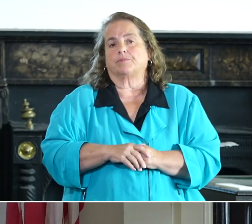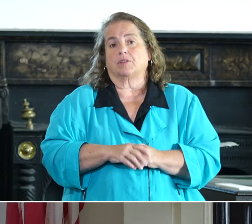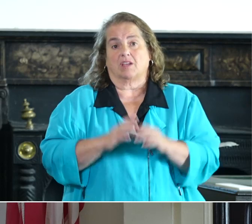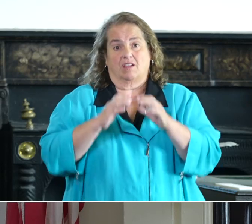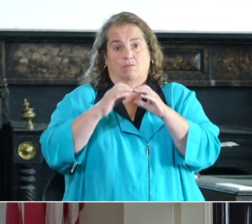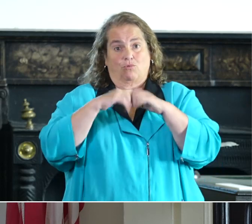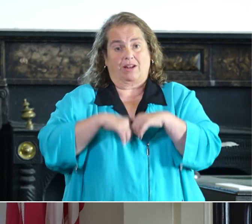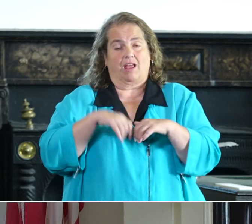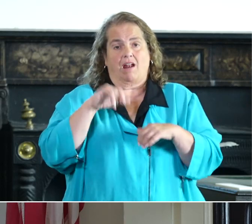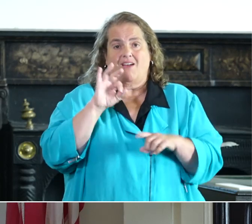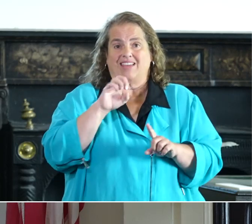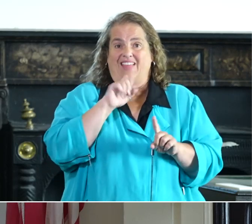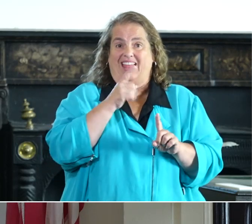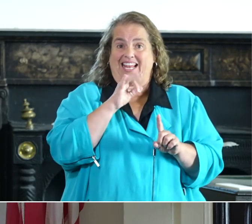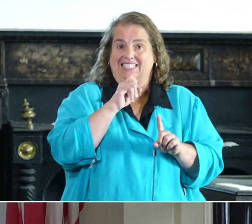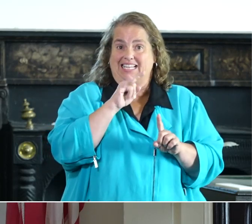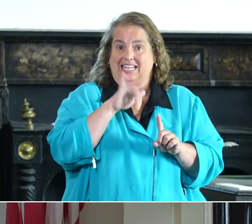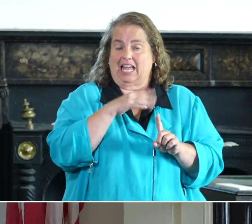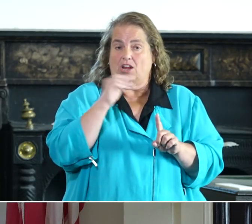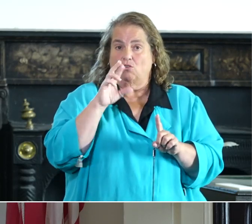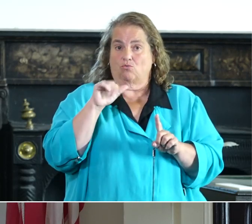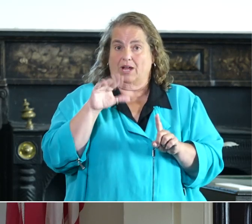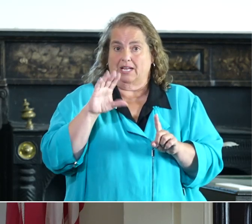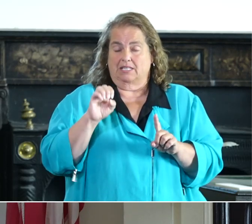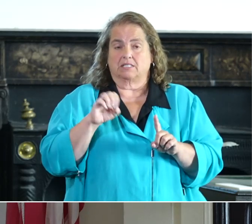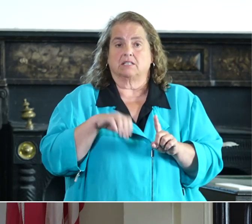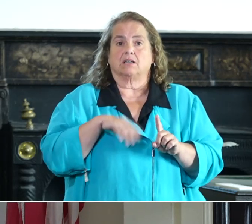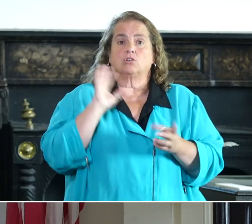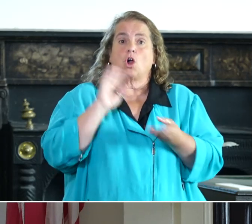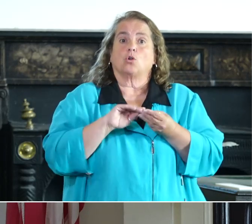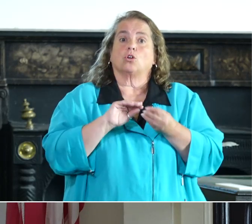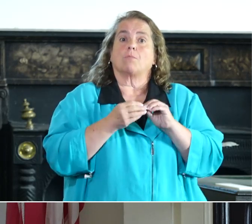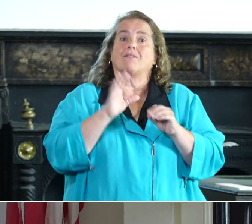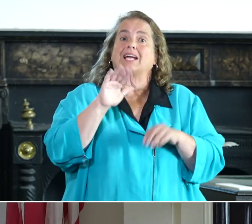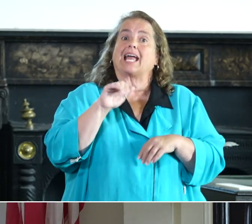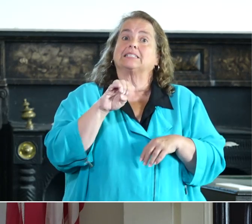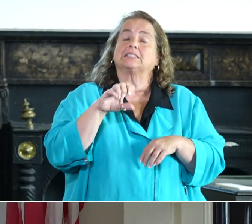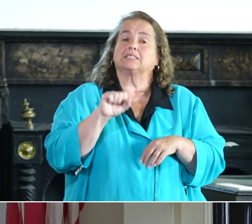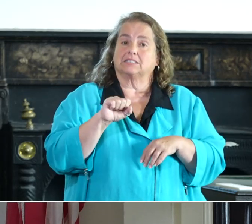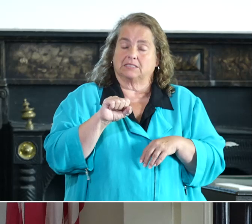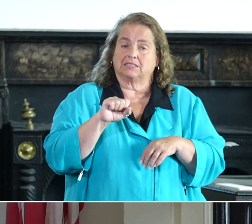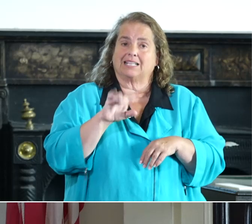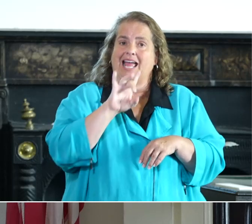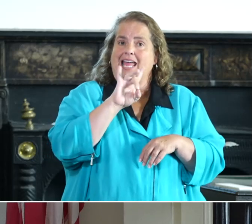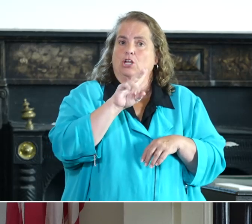Breakdown of ethnicity and race. On total number of cases,